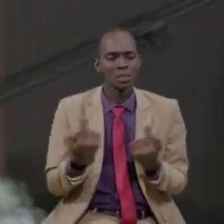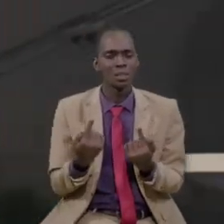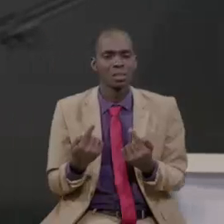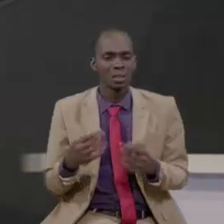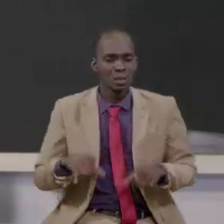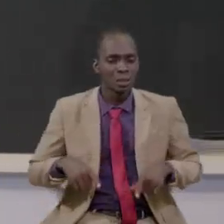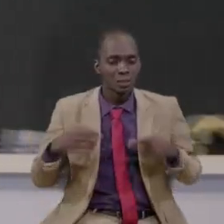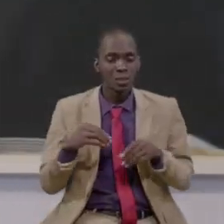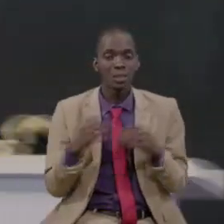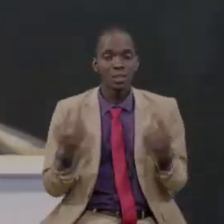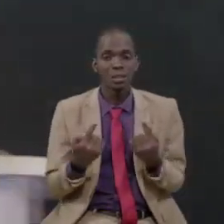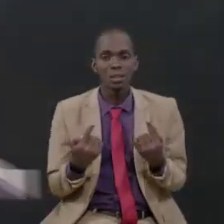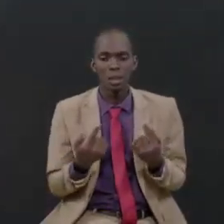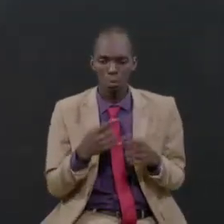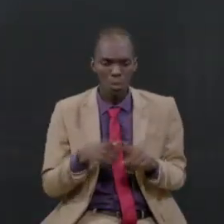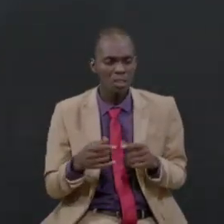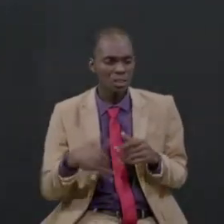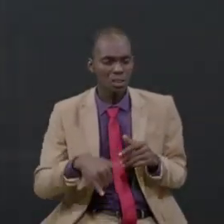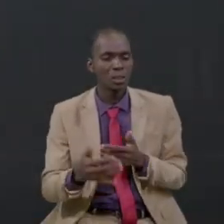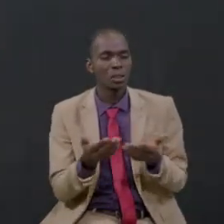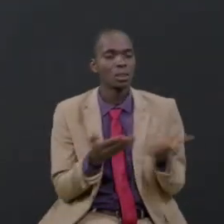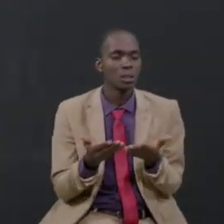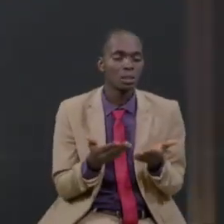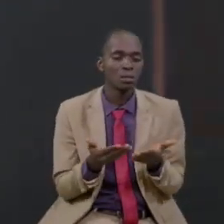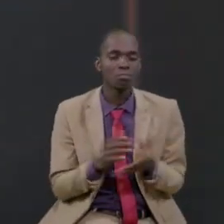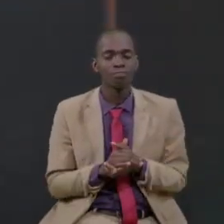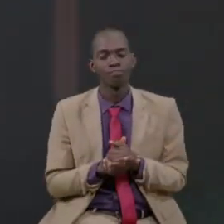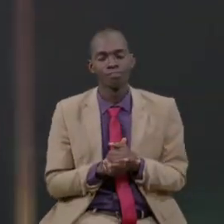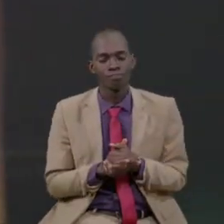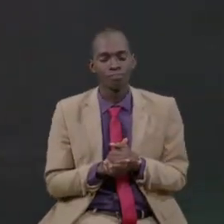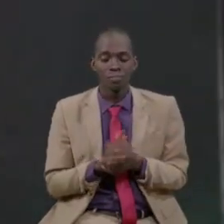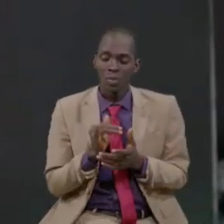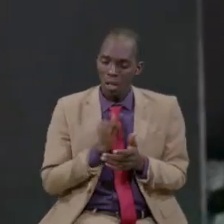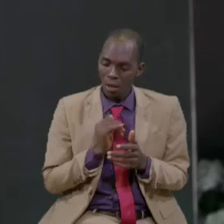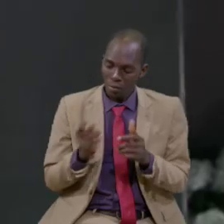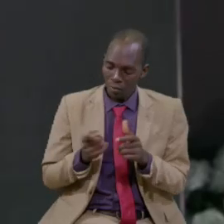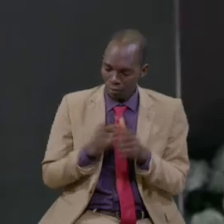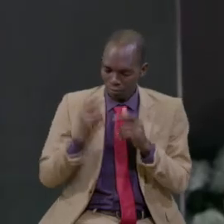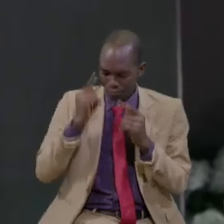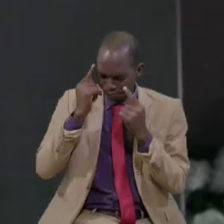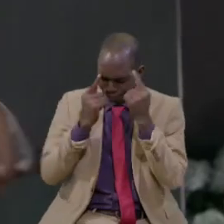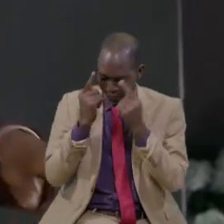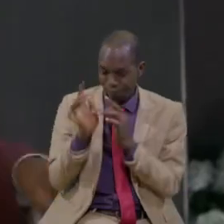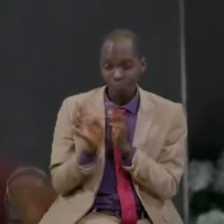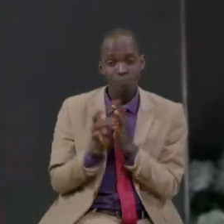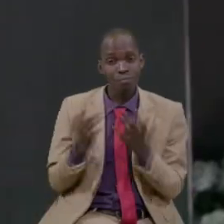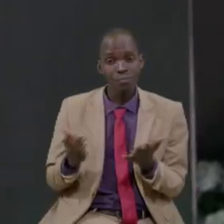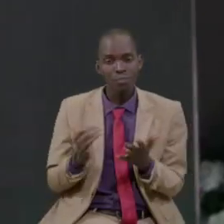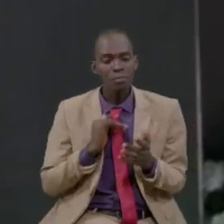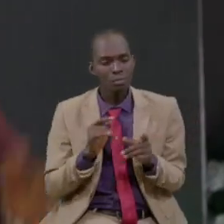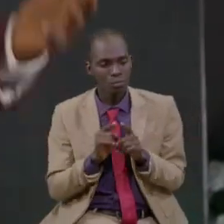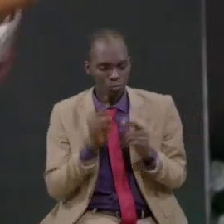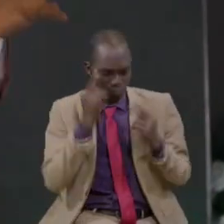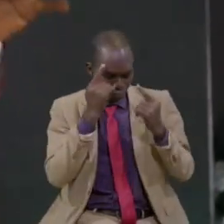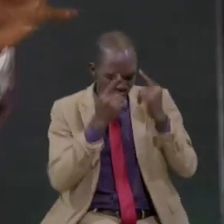I do? Do I consider the Bible, or do I consider the growth of my ministry at the present